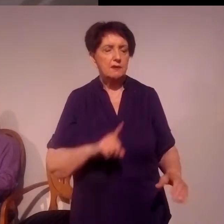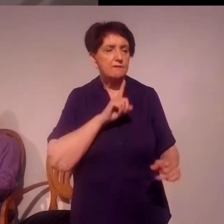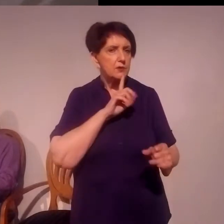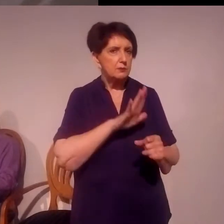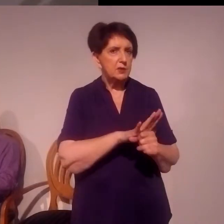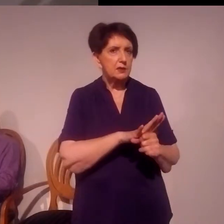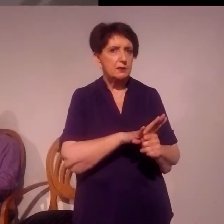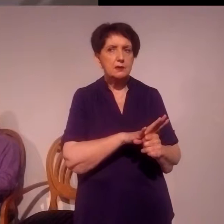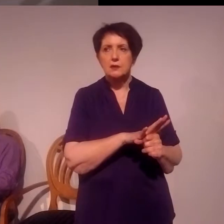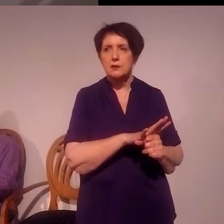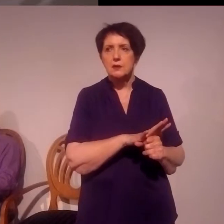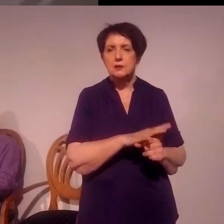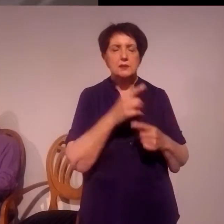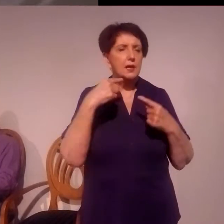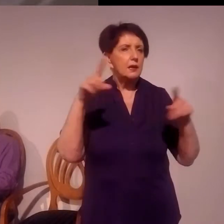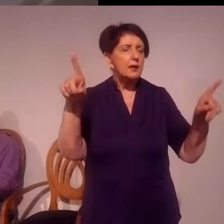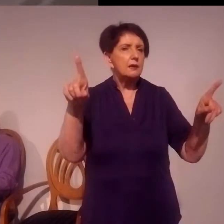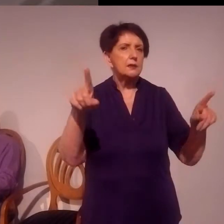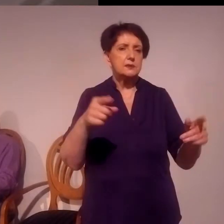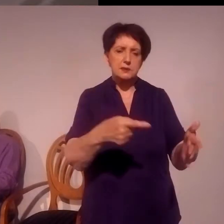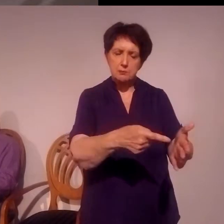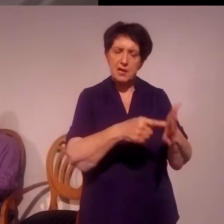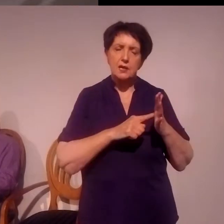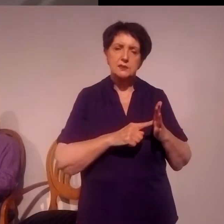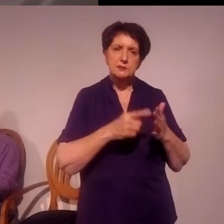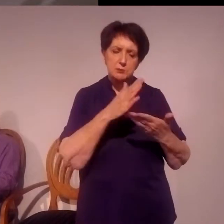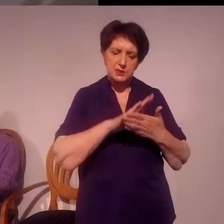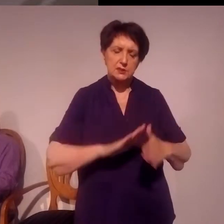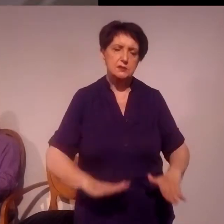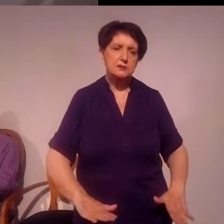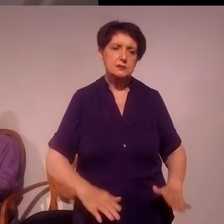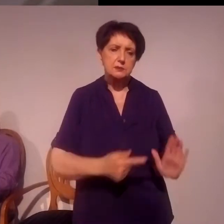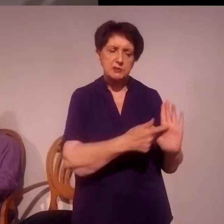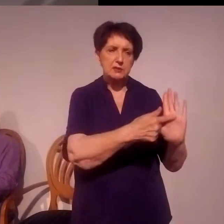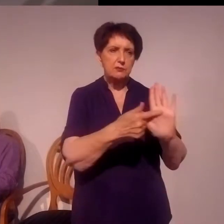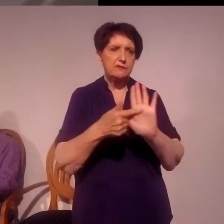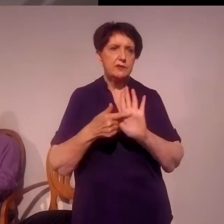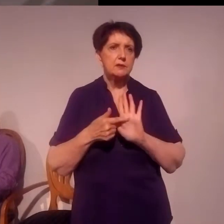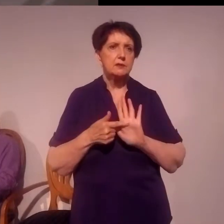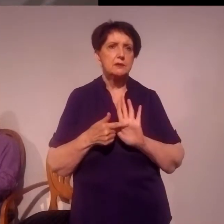affirming, declaring, demanding peace to be revealed